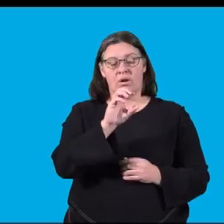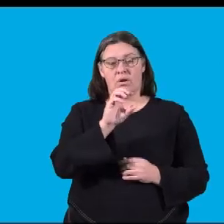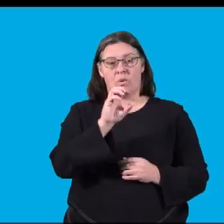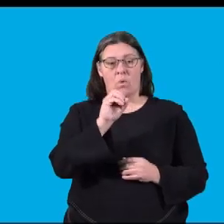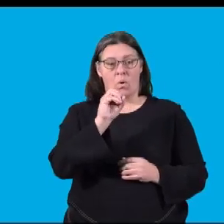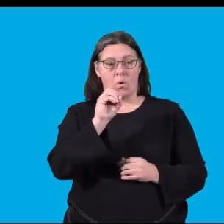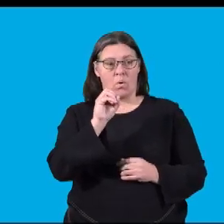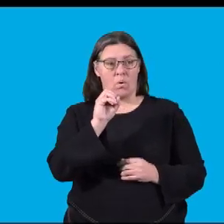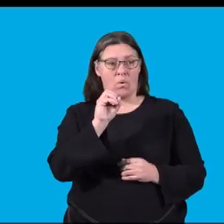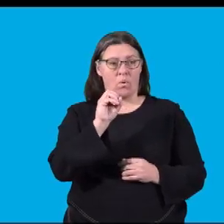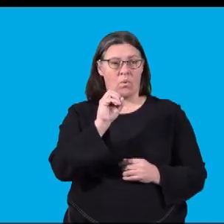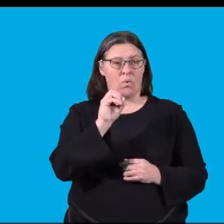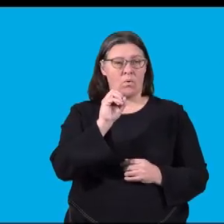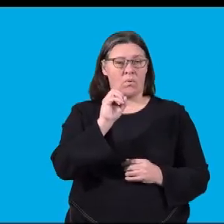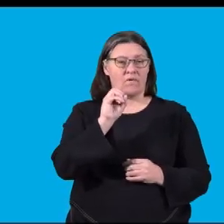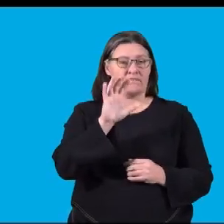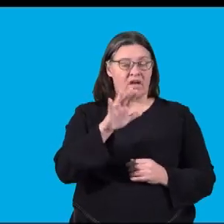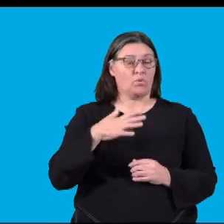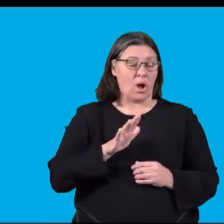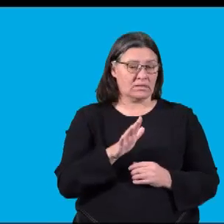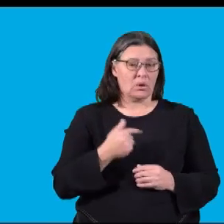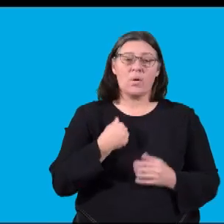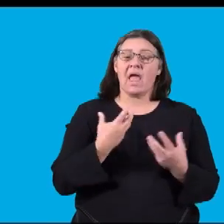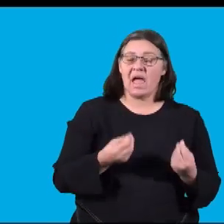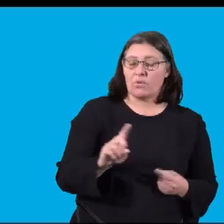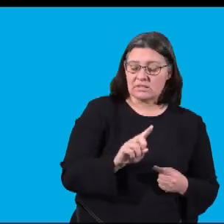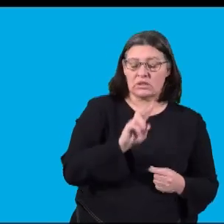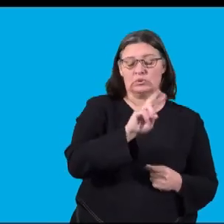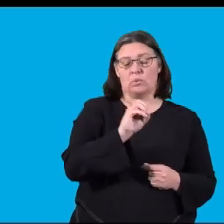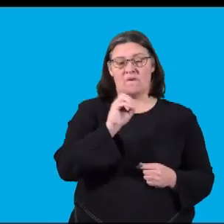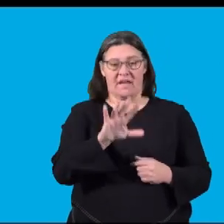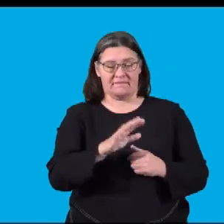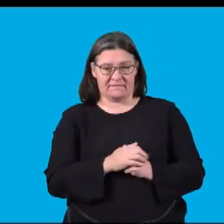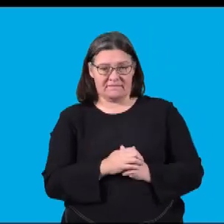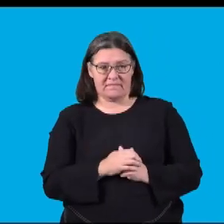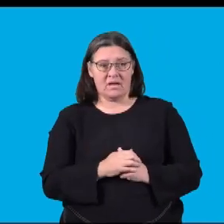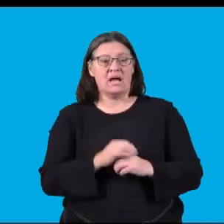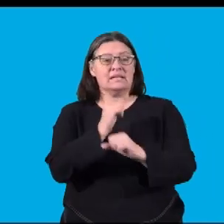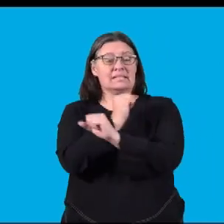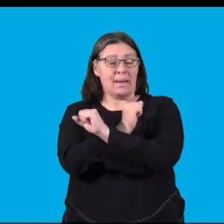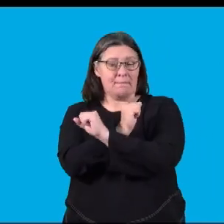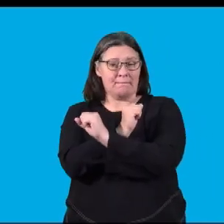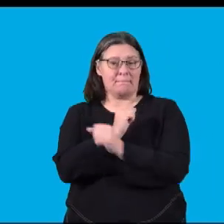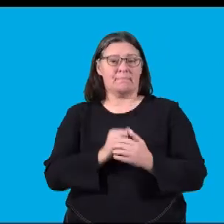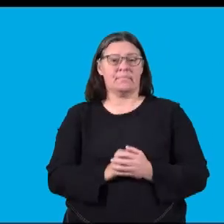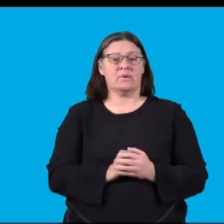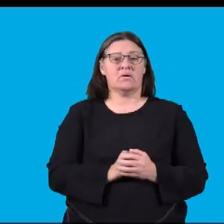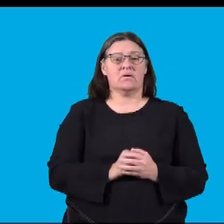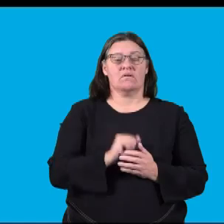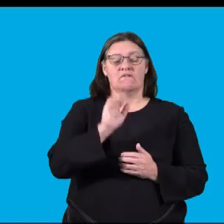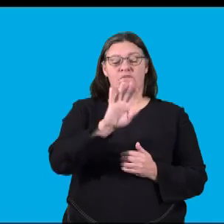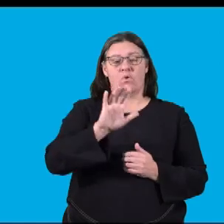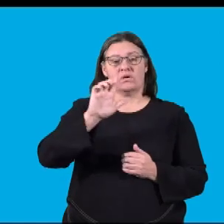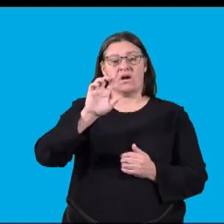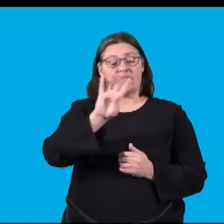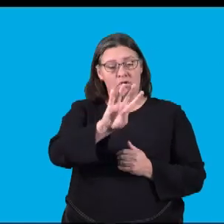105. And what do we have? We have 205. And then we multiply this now